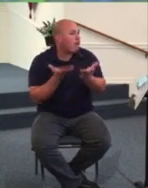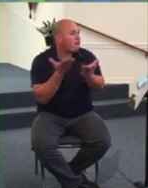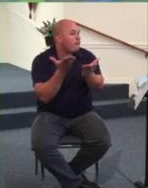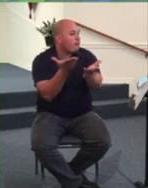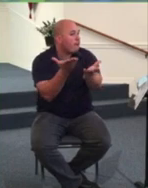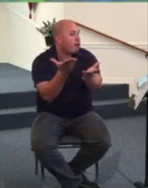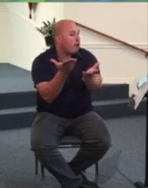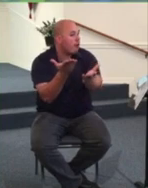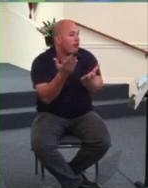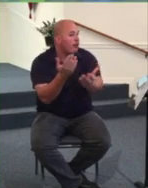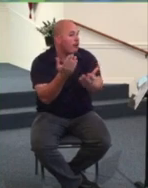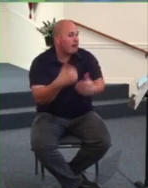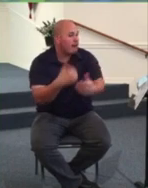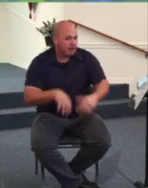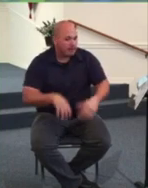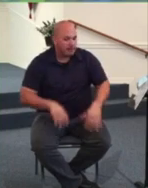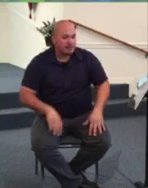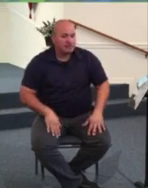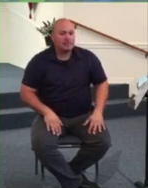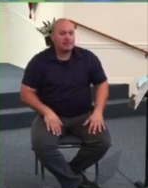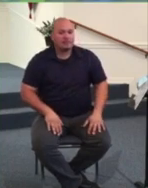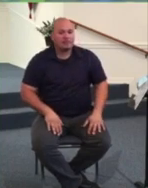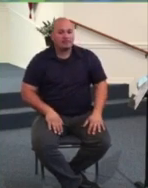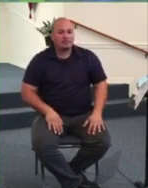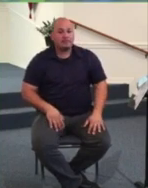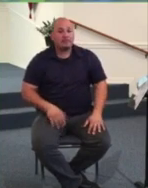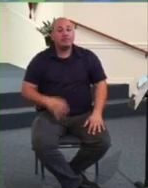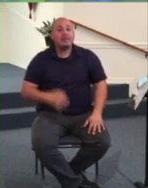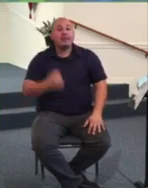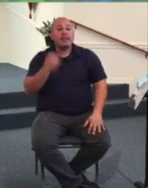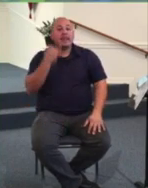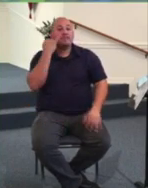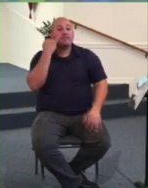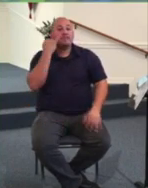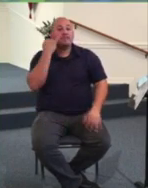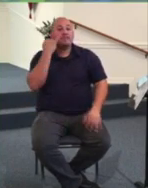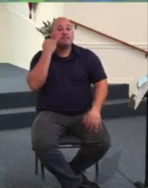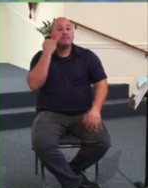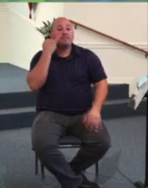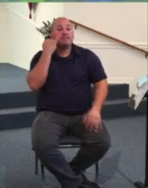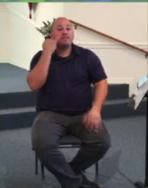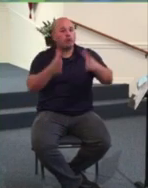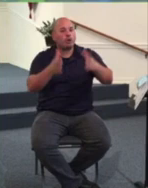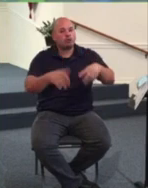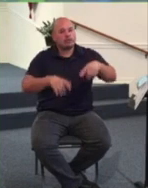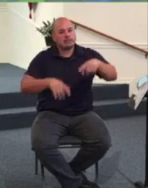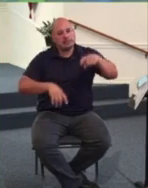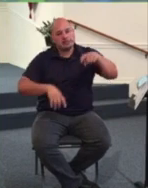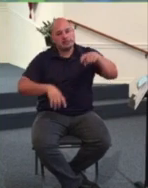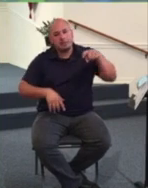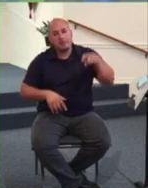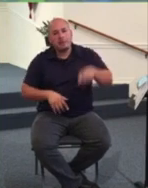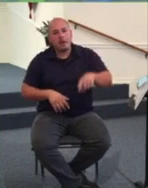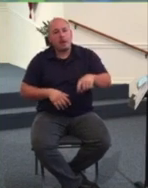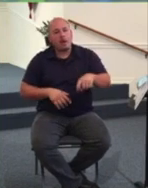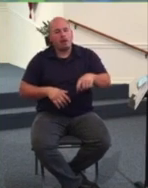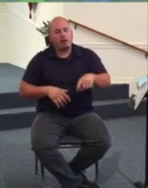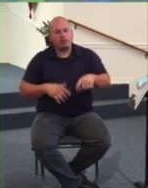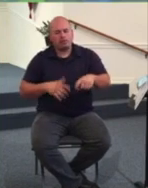Verse 30, if anyone takes what belongs to you, do not demand it back. verse 31. This is the golden